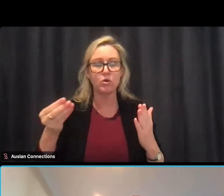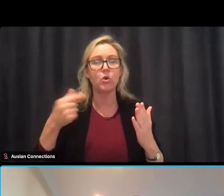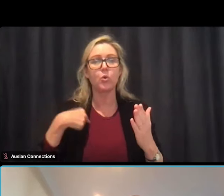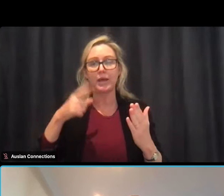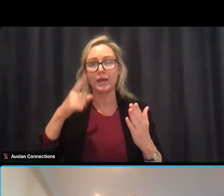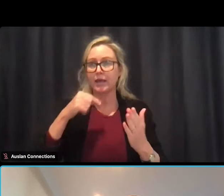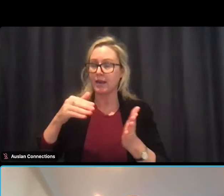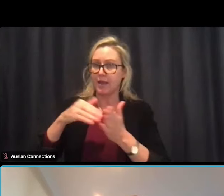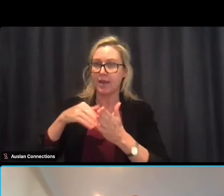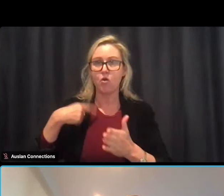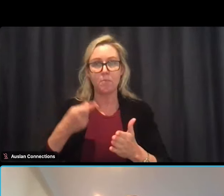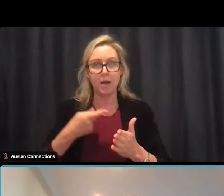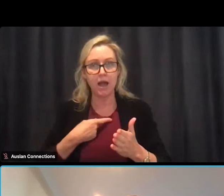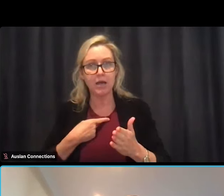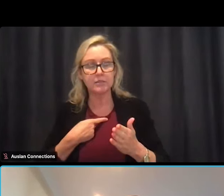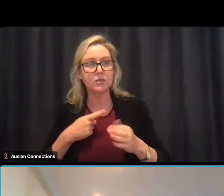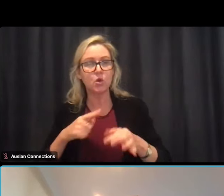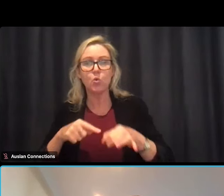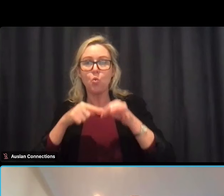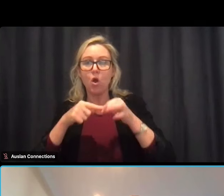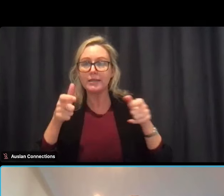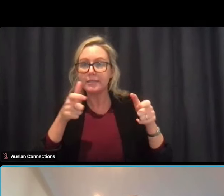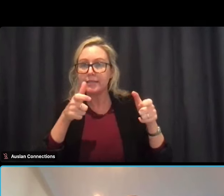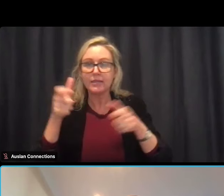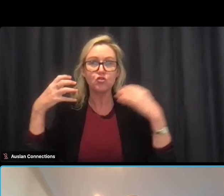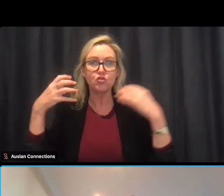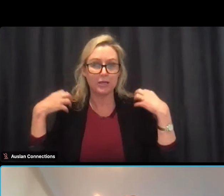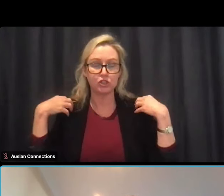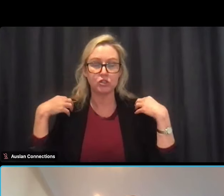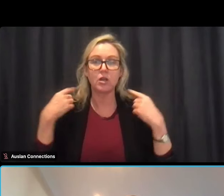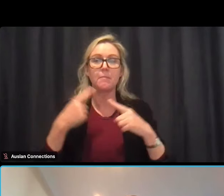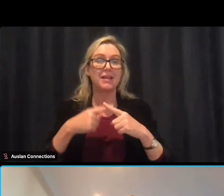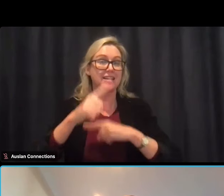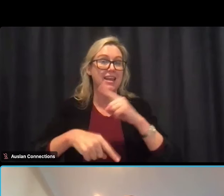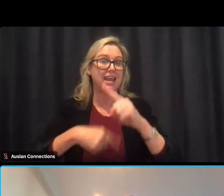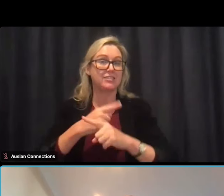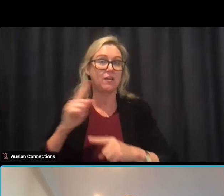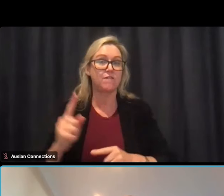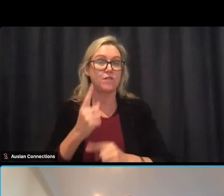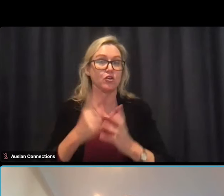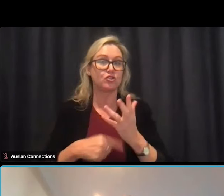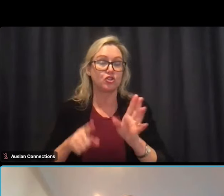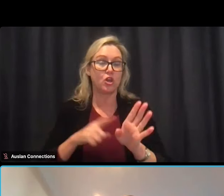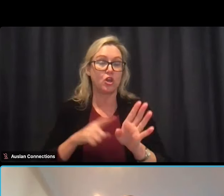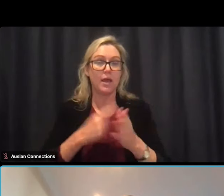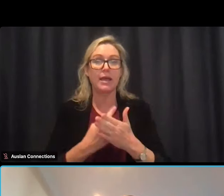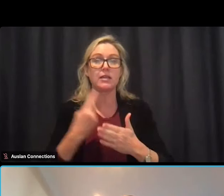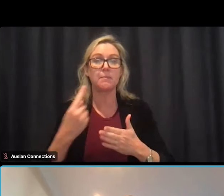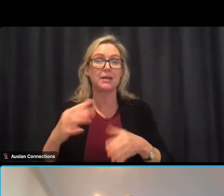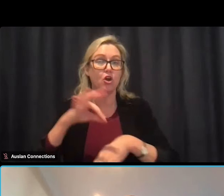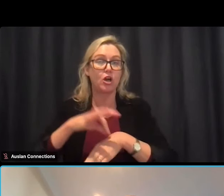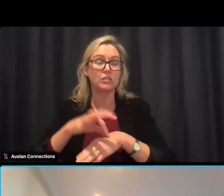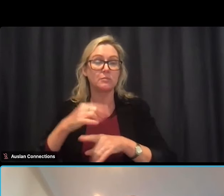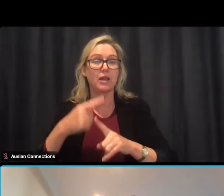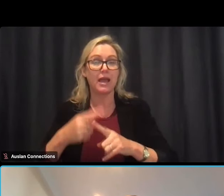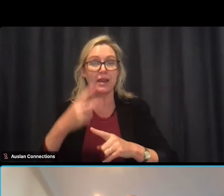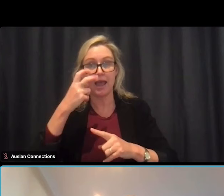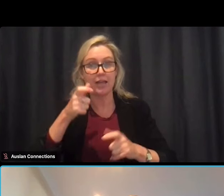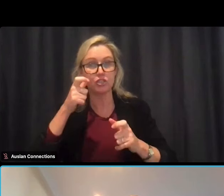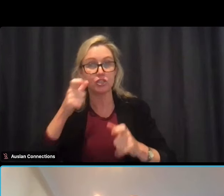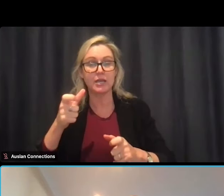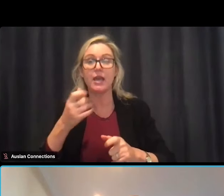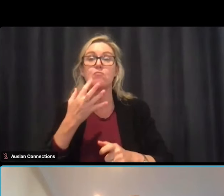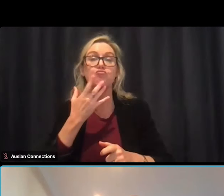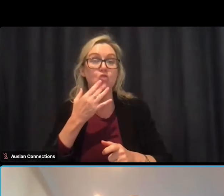and importantly, from 1 July next year, the Independent Hospital and Aged Care Pricing Authority to have